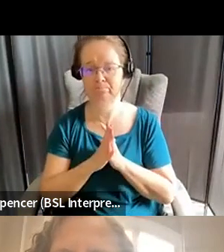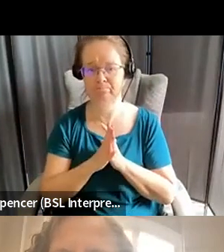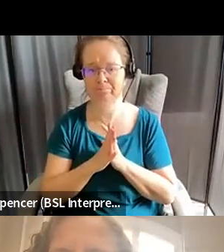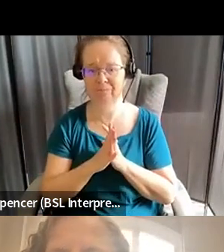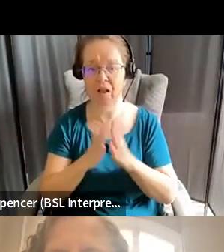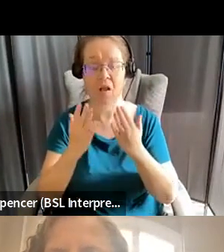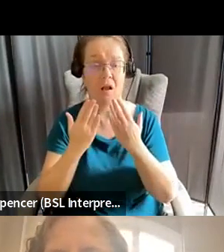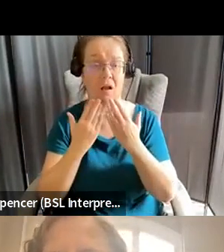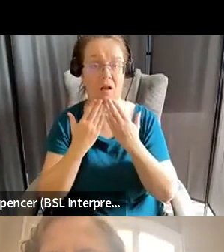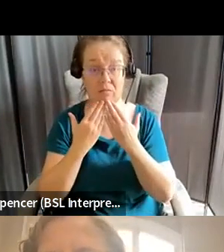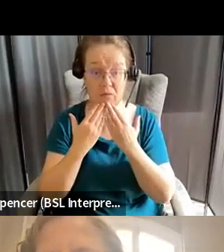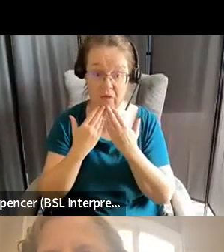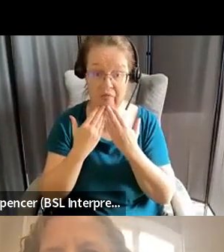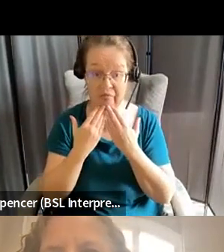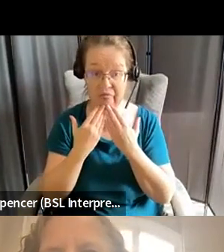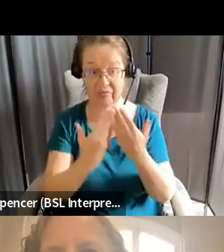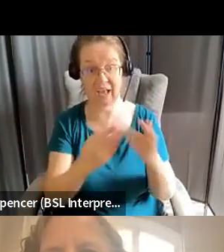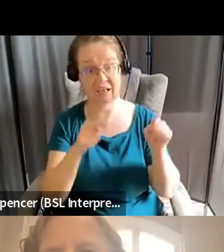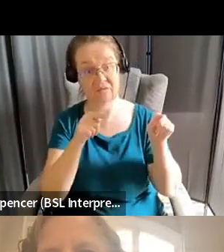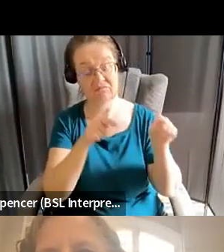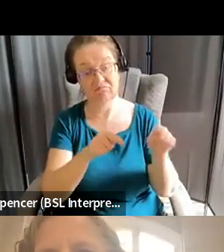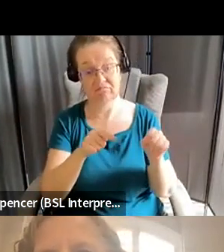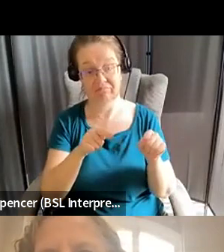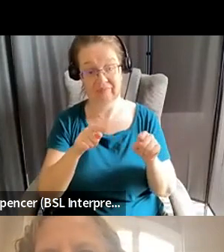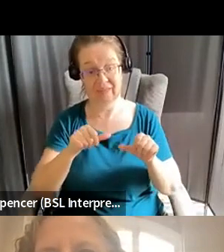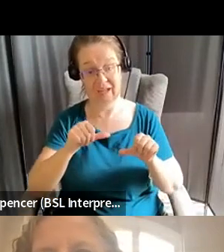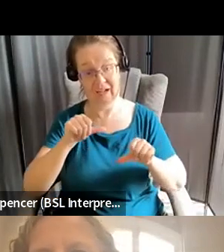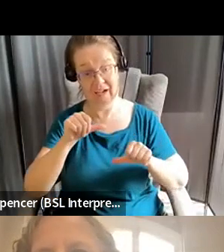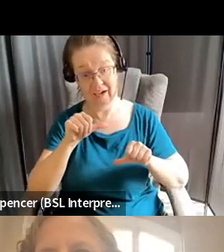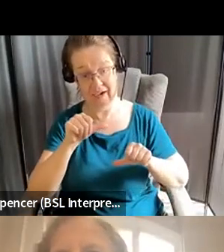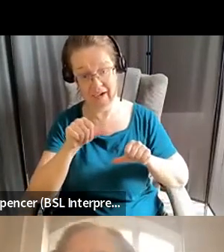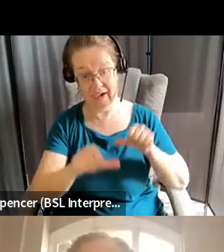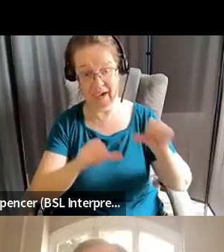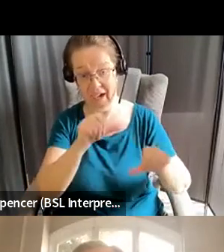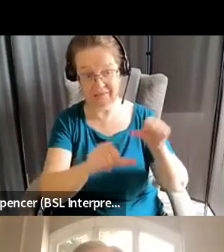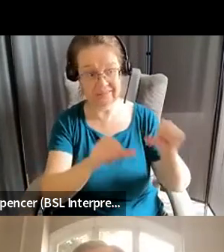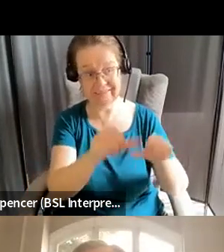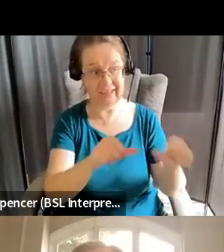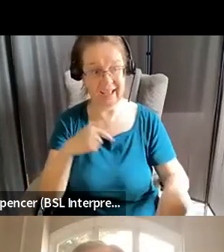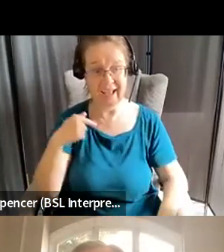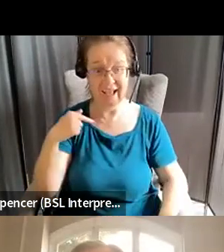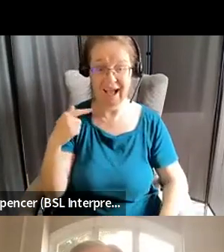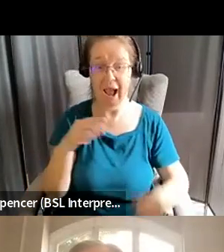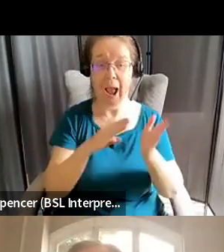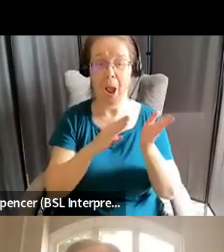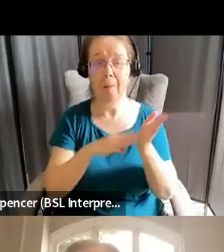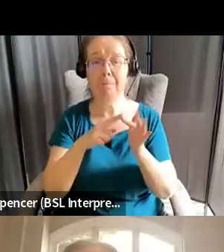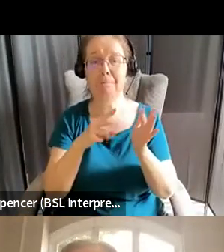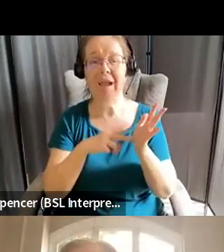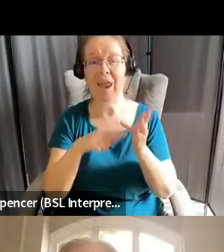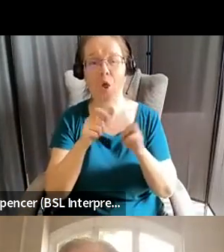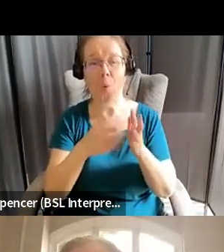thanks to the lovely process of aging and puberty in reverse, otherwise known as menopause, I now